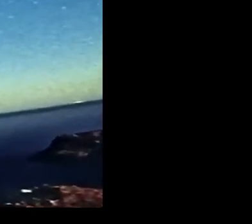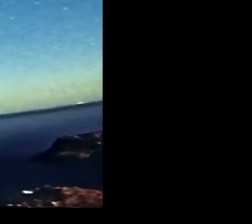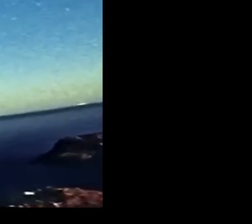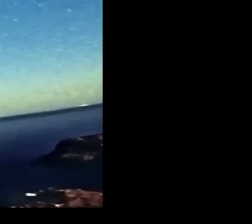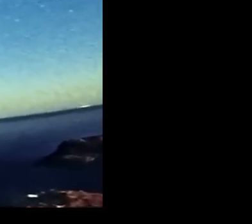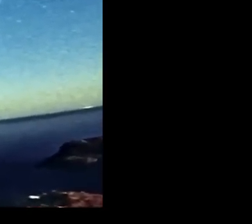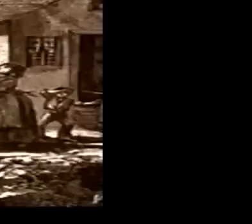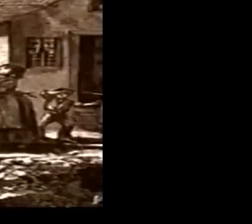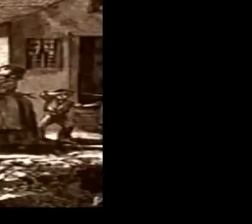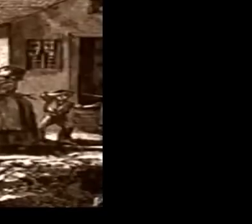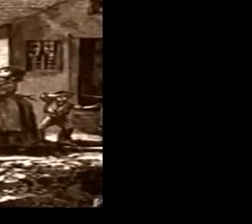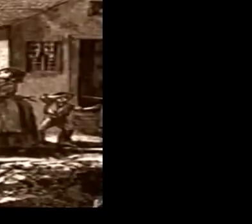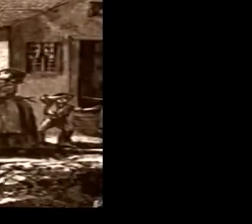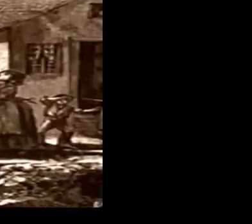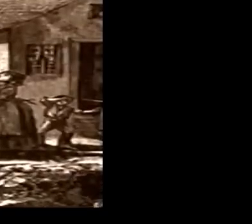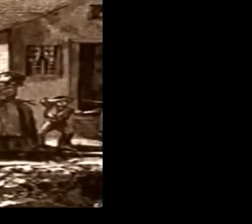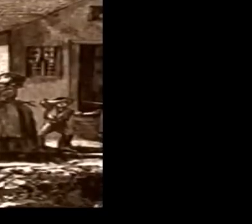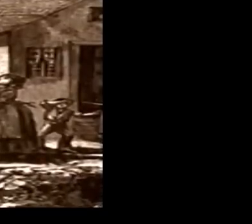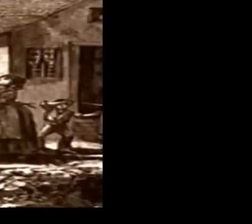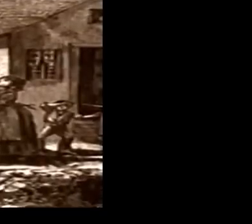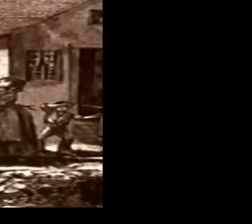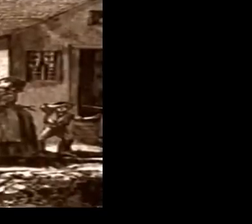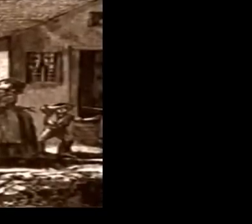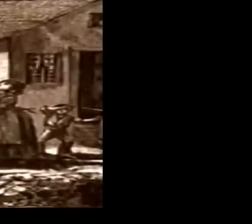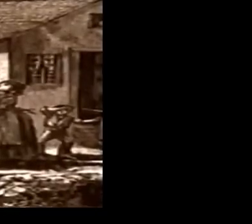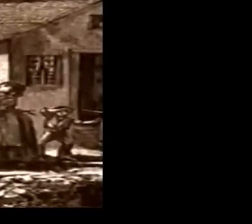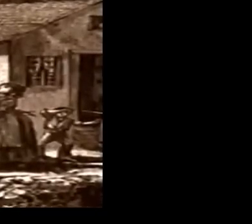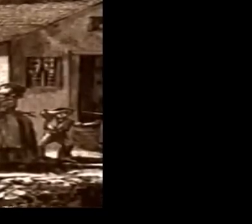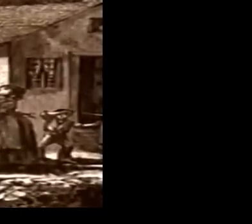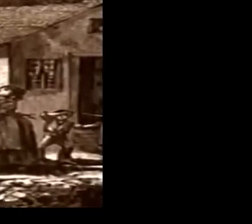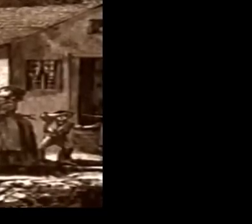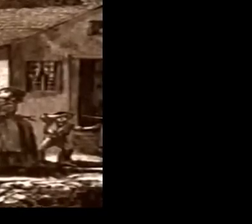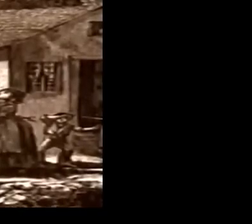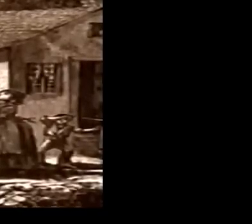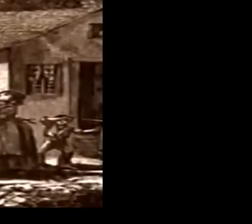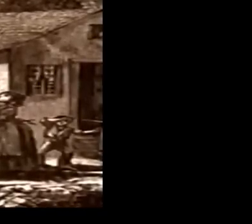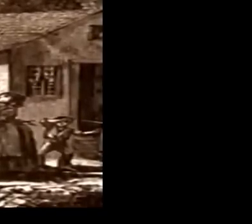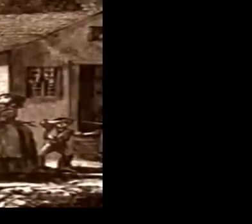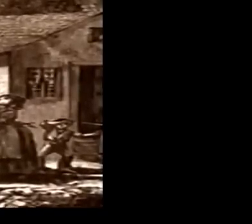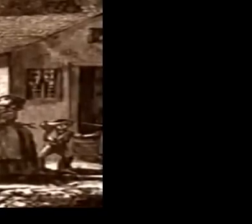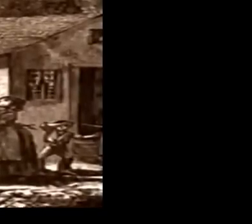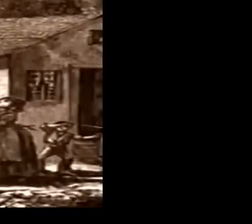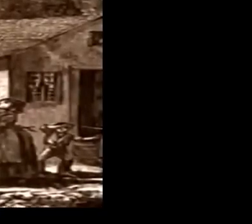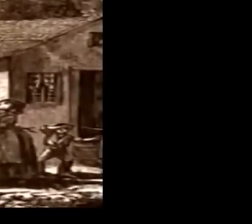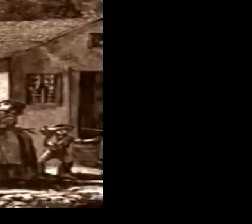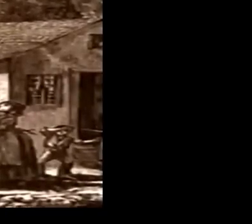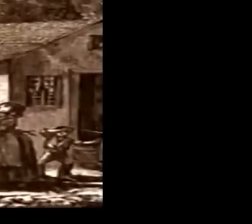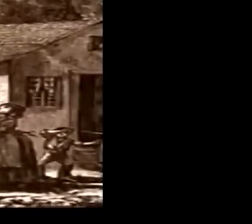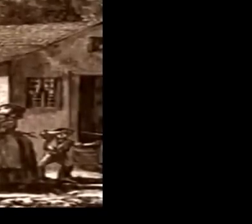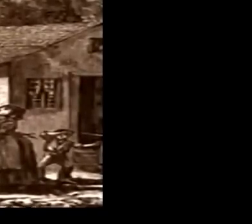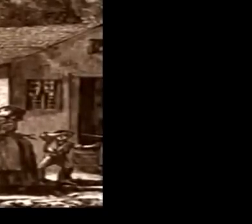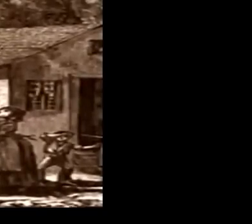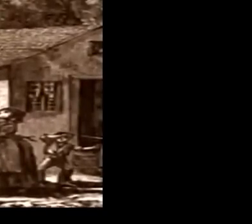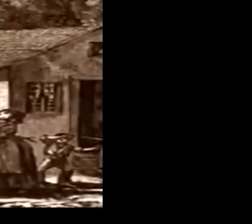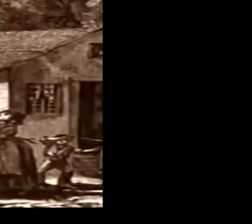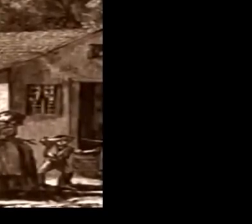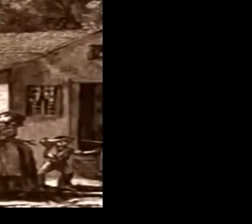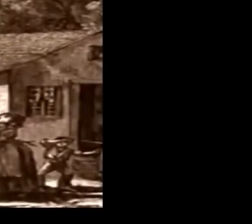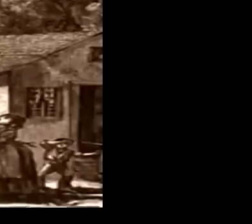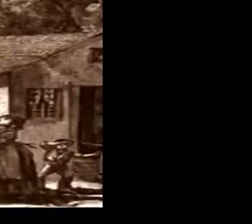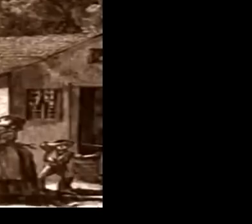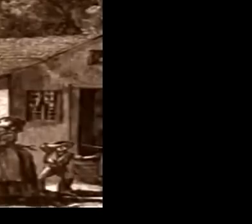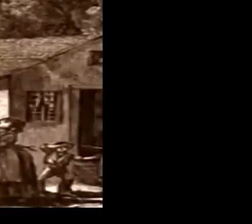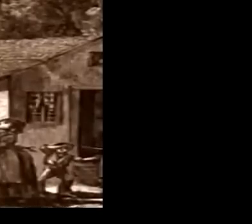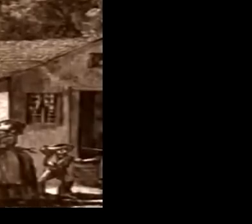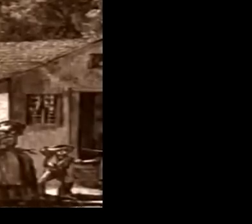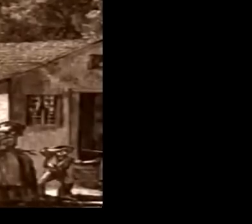falls every now and then. But this was at an unprecedented scale. People thought that the world was coming to an end.